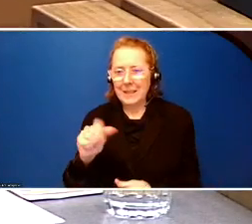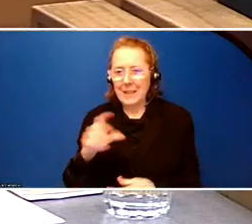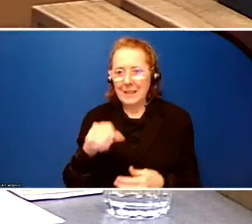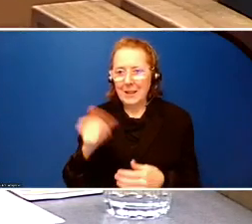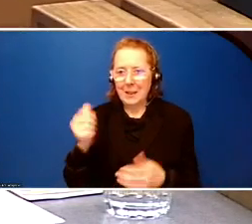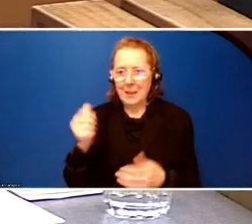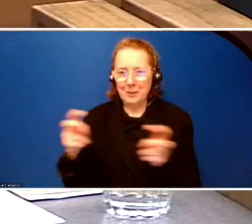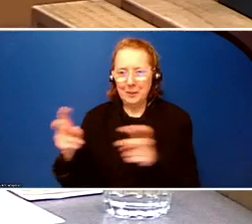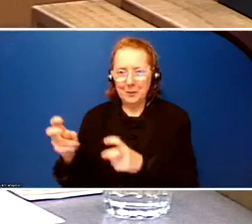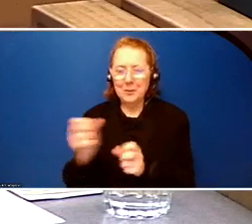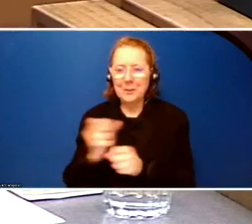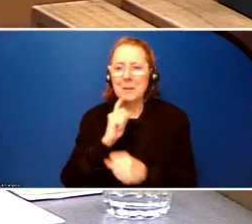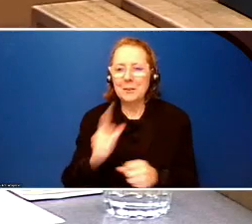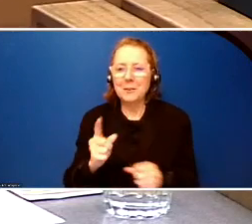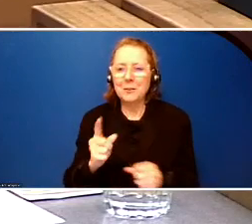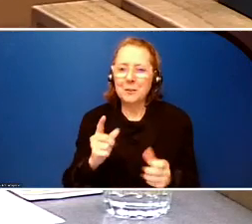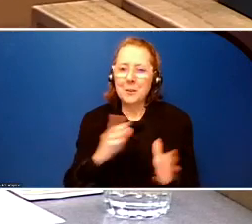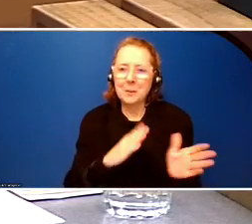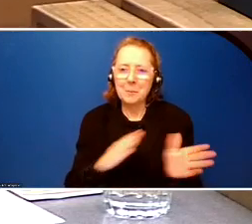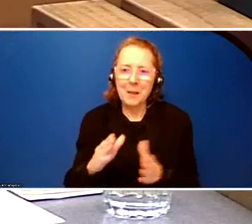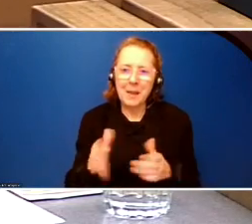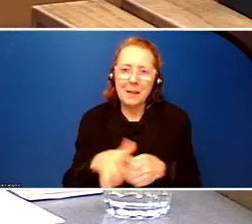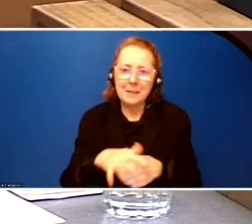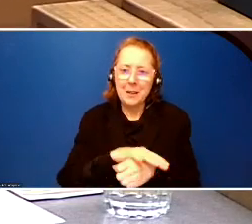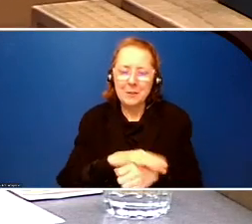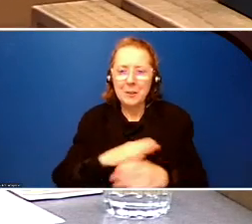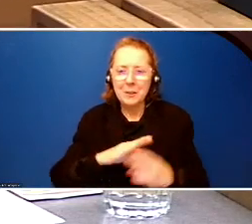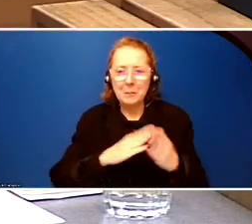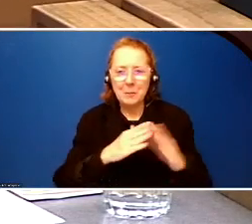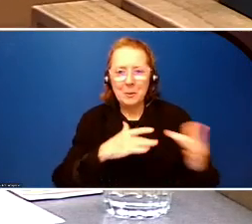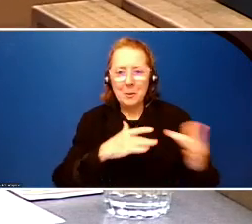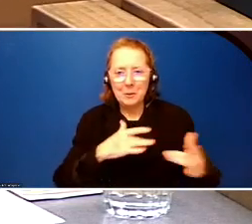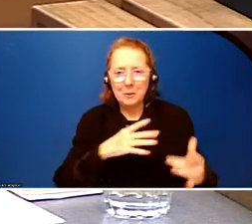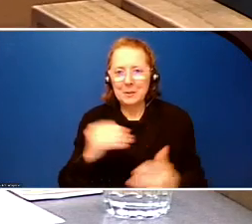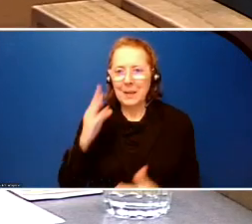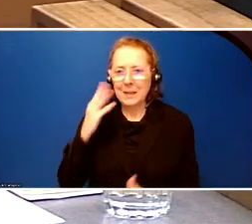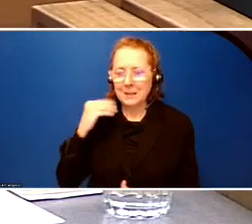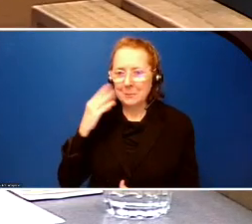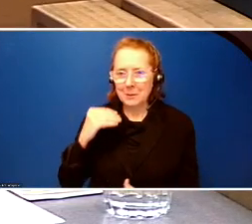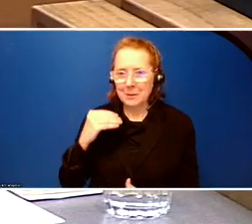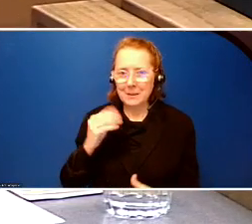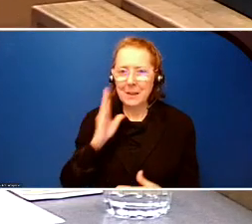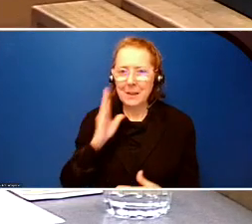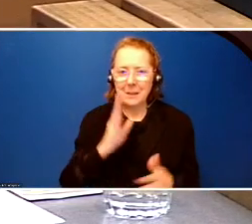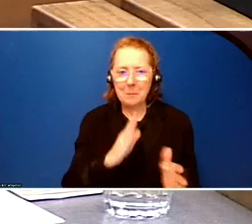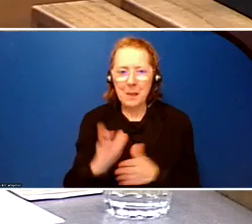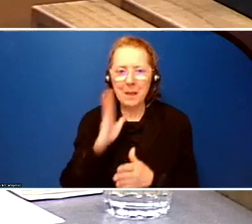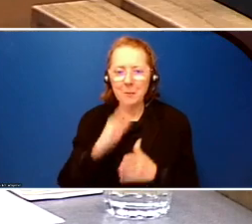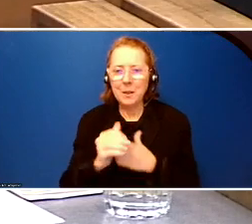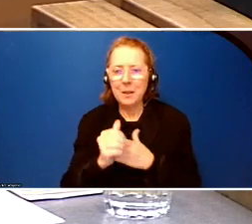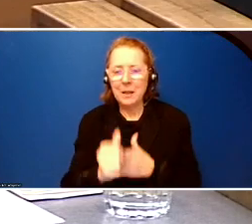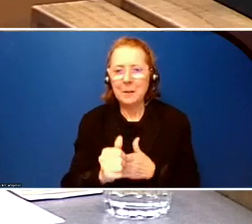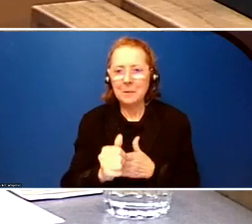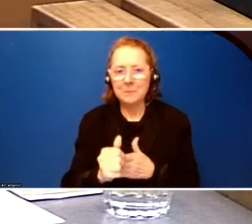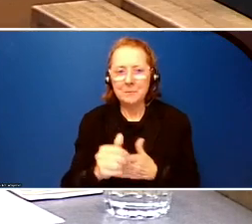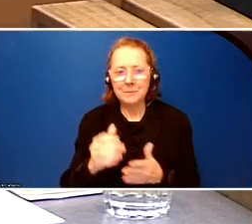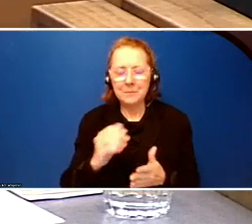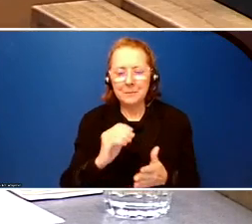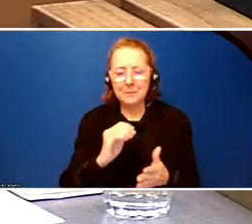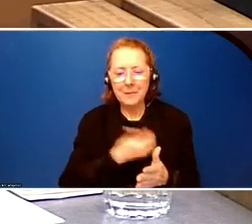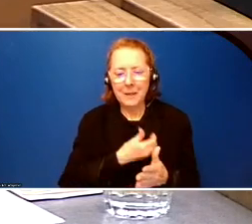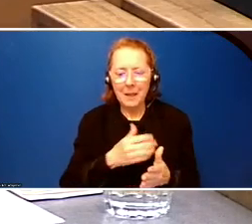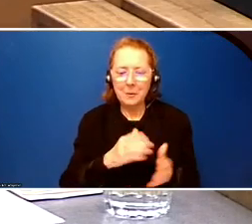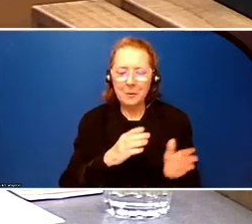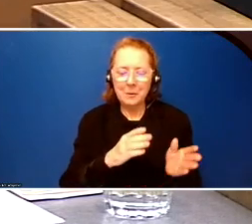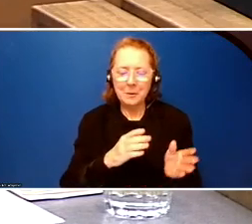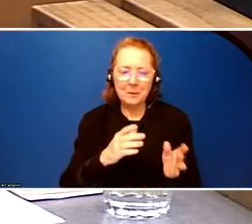reflects community concerns and experiences. The plan will help guide the investments in our regional roads over the next few years. So as you can